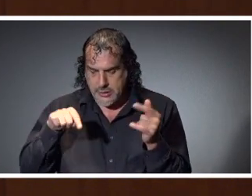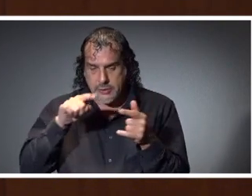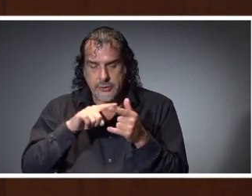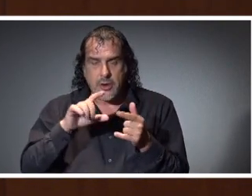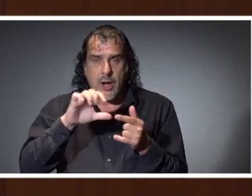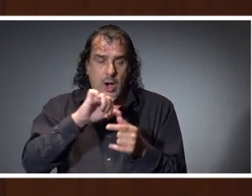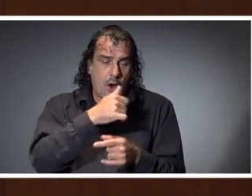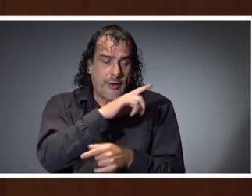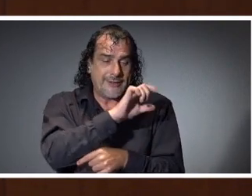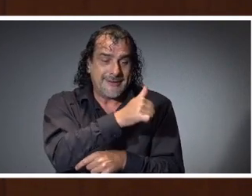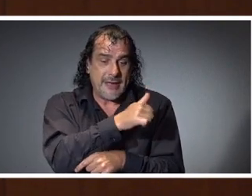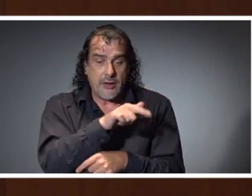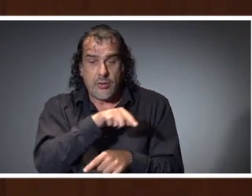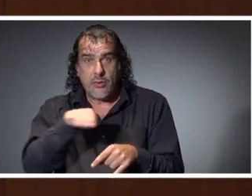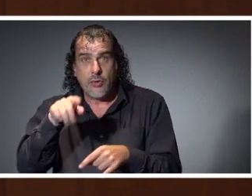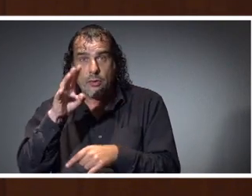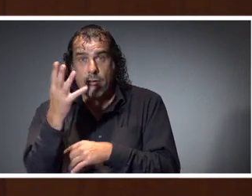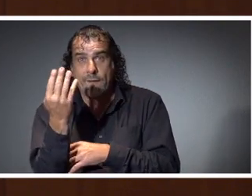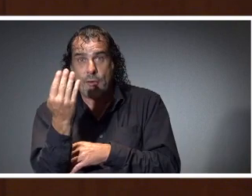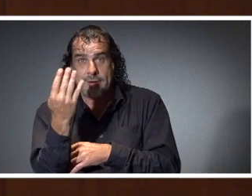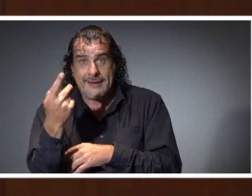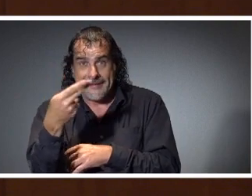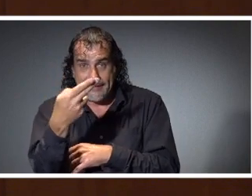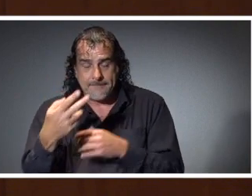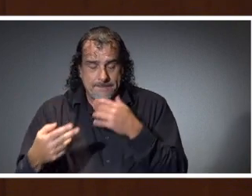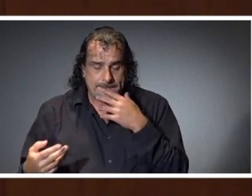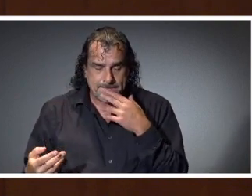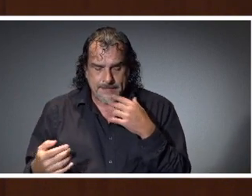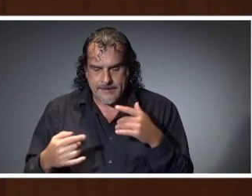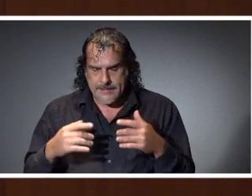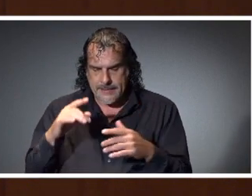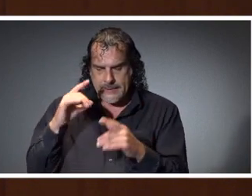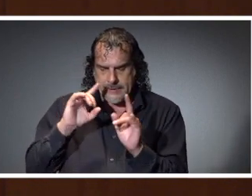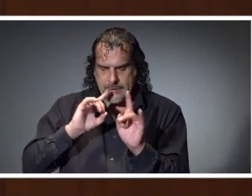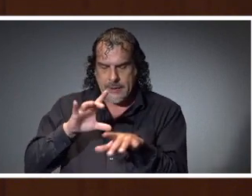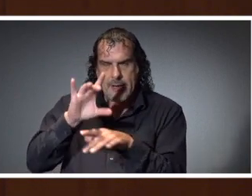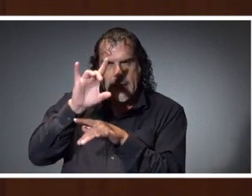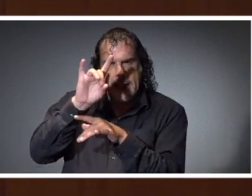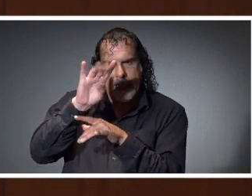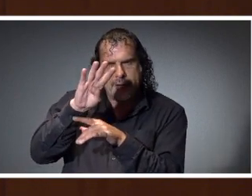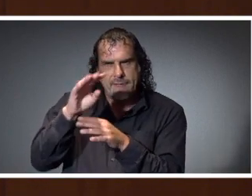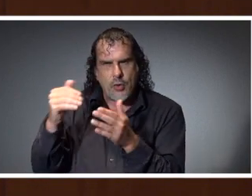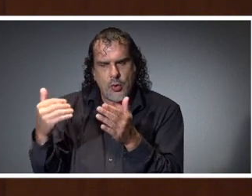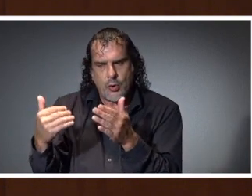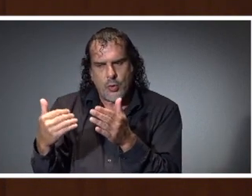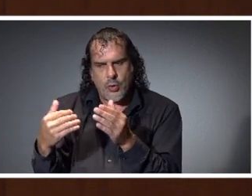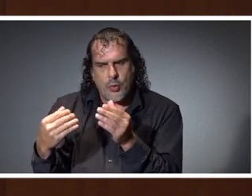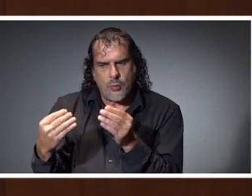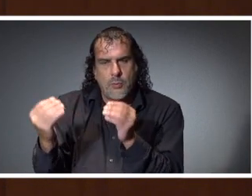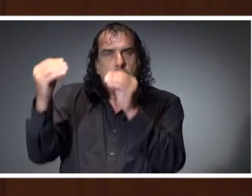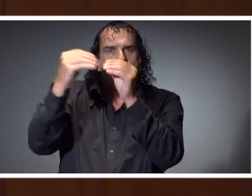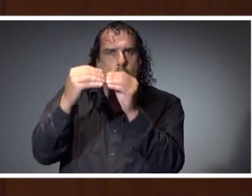we reported 84 additional teachers